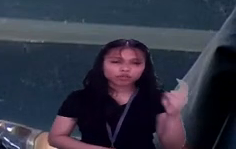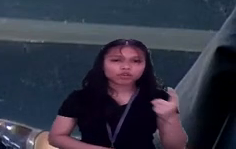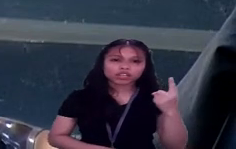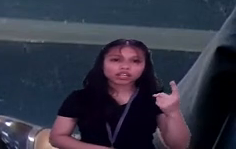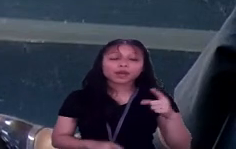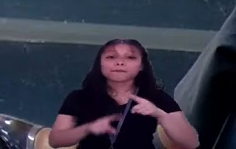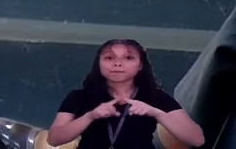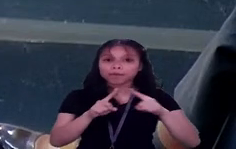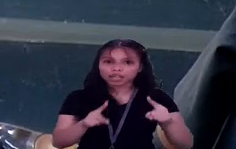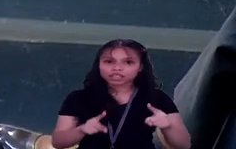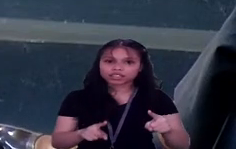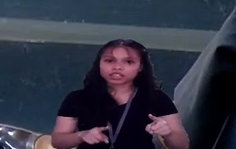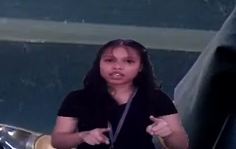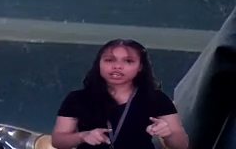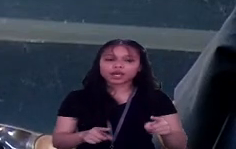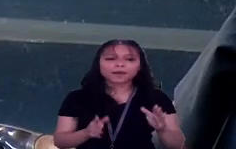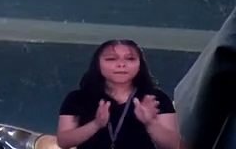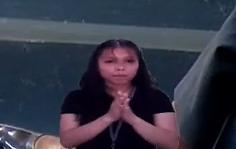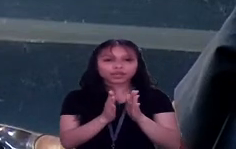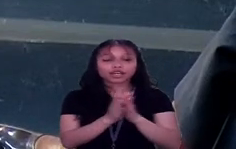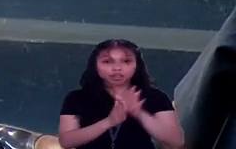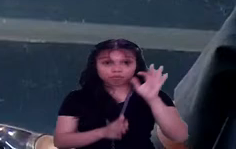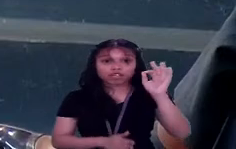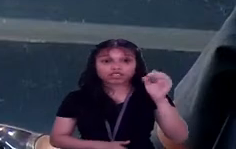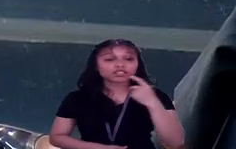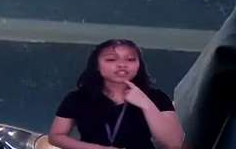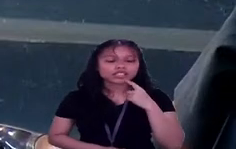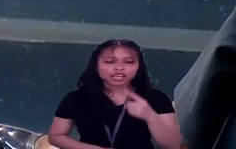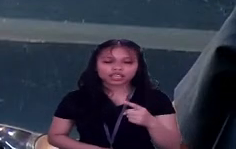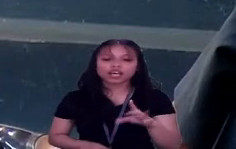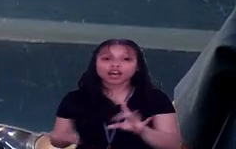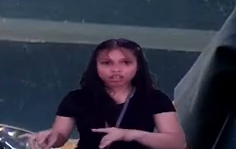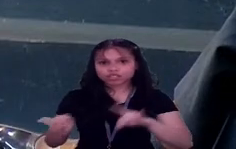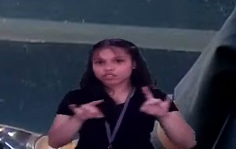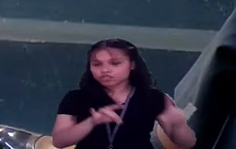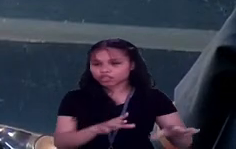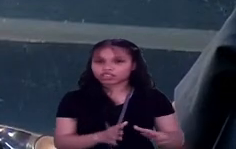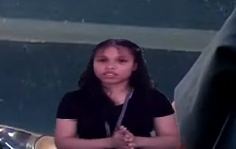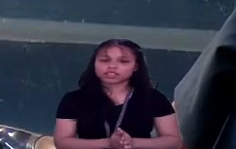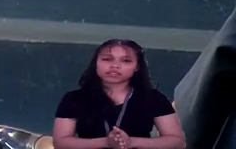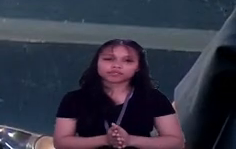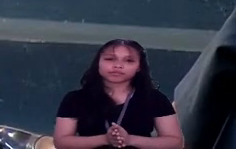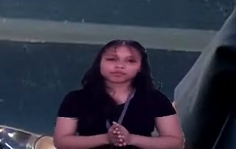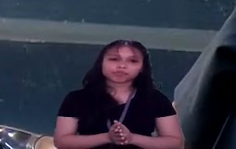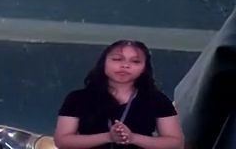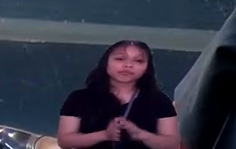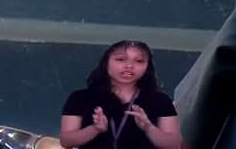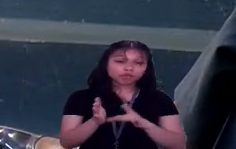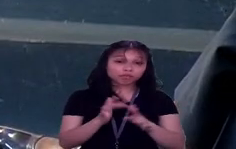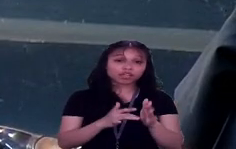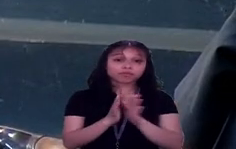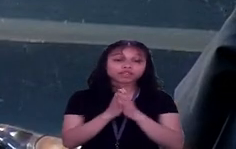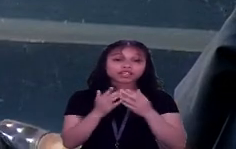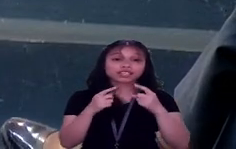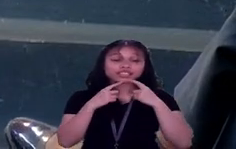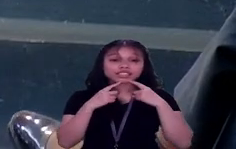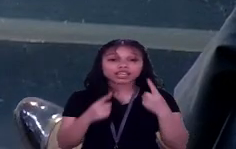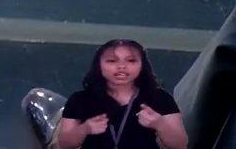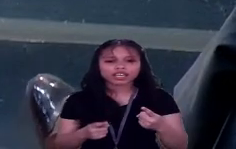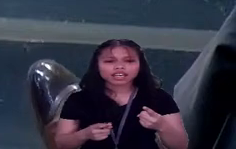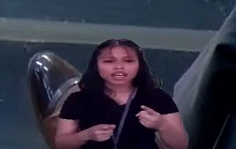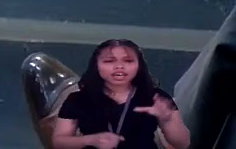praying for you to go to the field of Australia. And I have confirmed that calling through the scriptures. Ezekiel 22:30, the Lord sought for a